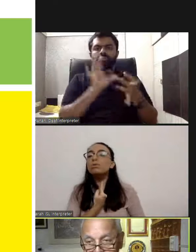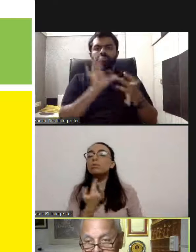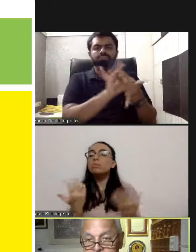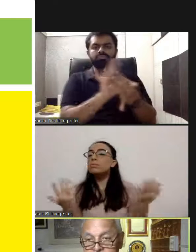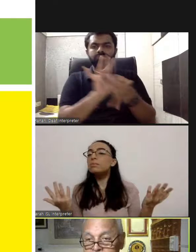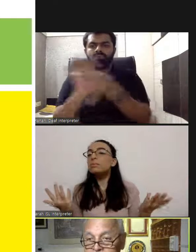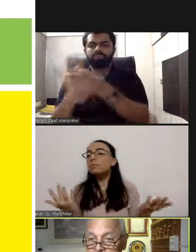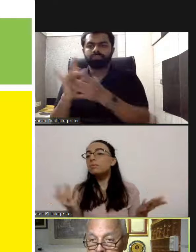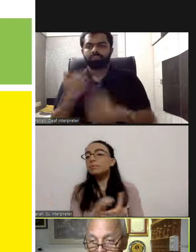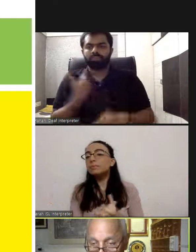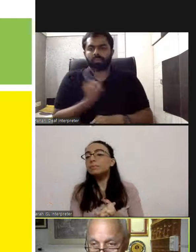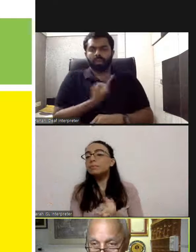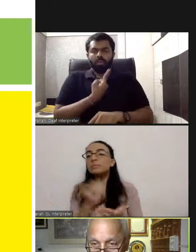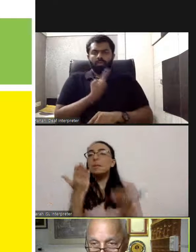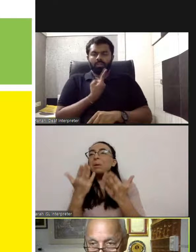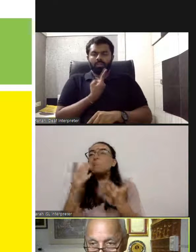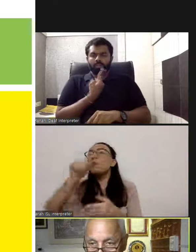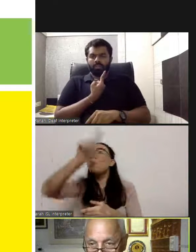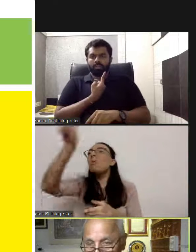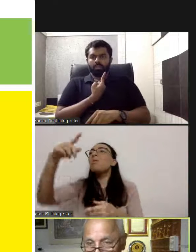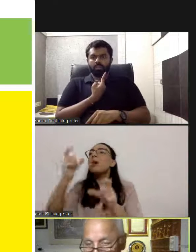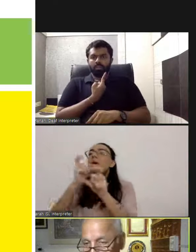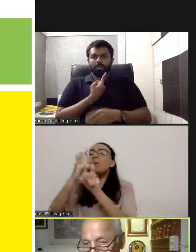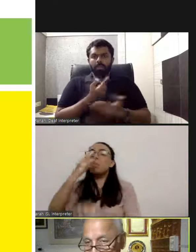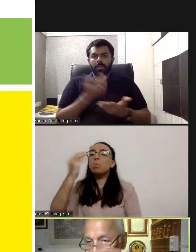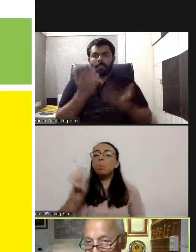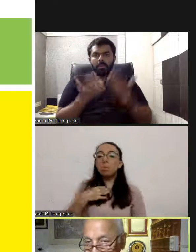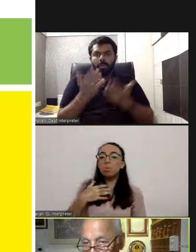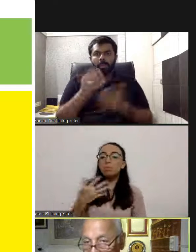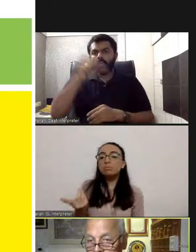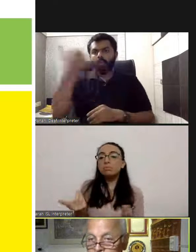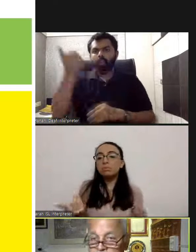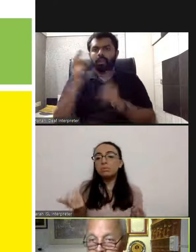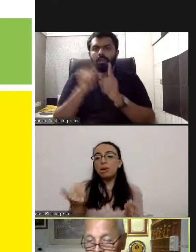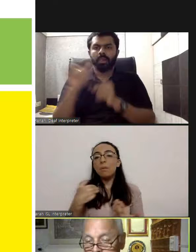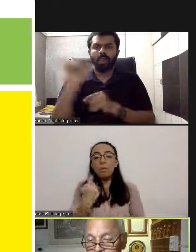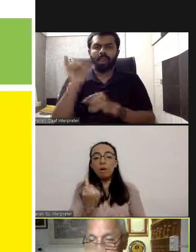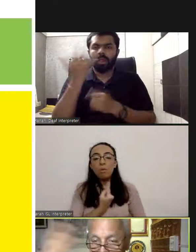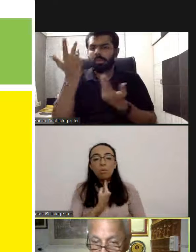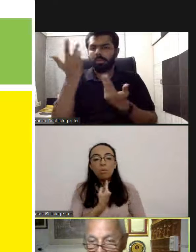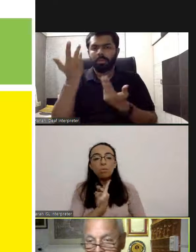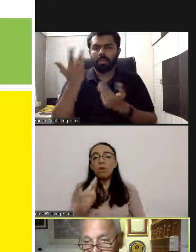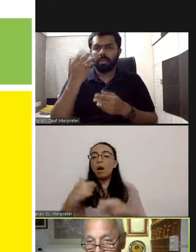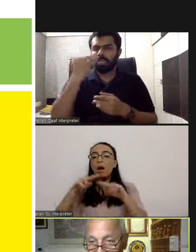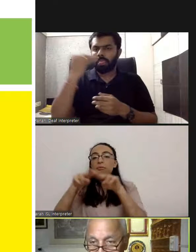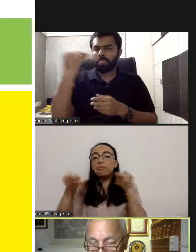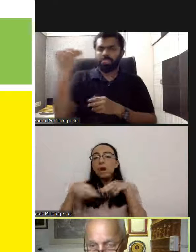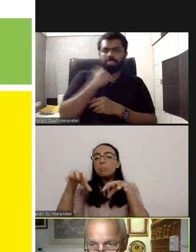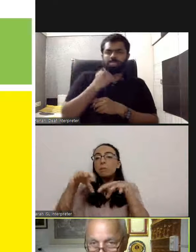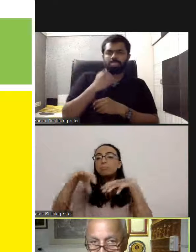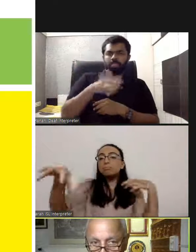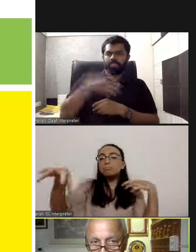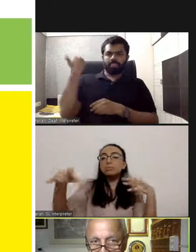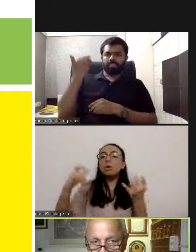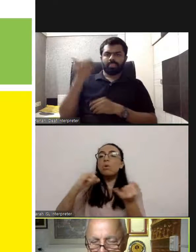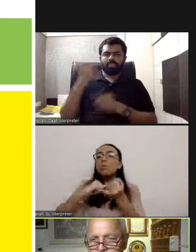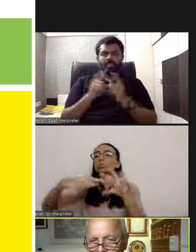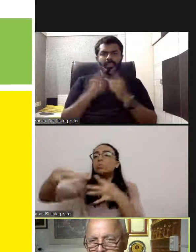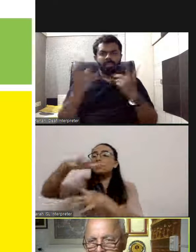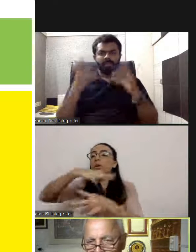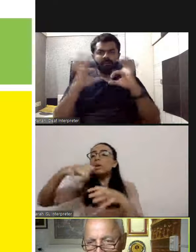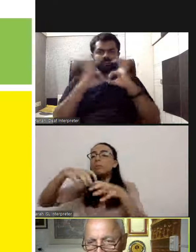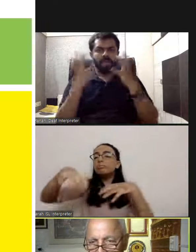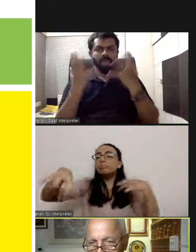he or she is not cared for, okay? that they are not part of the family, or not part of the society. It very